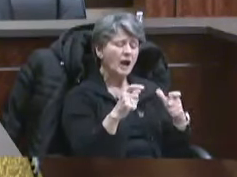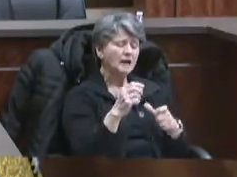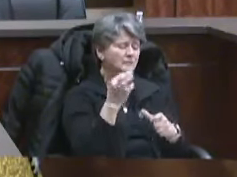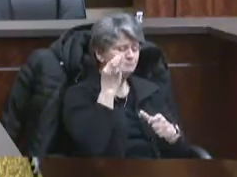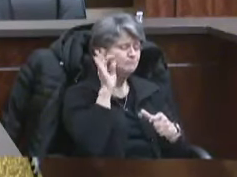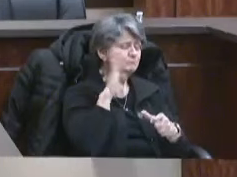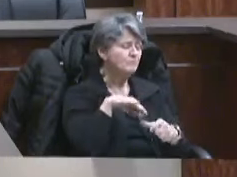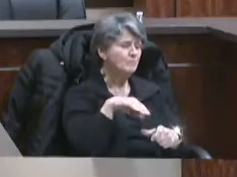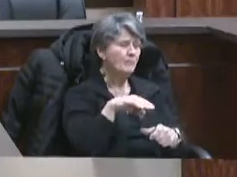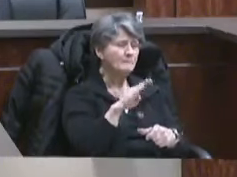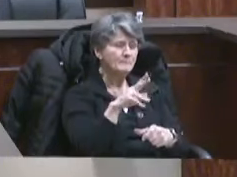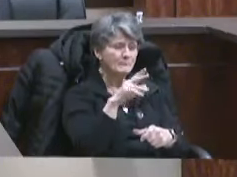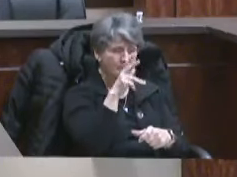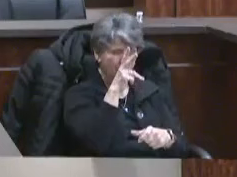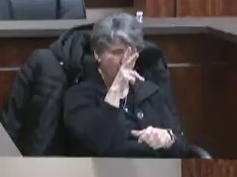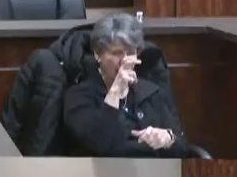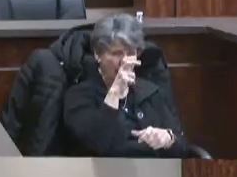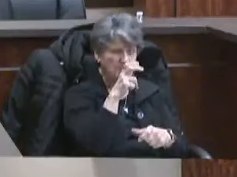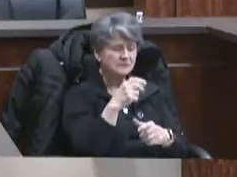from this water, and